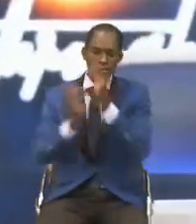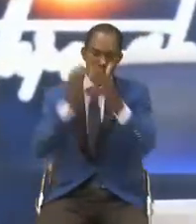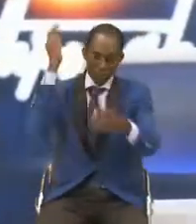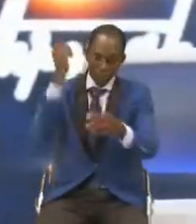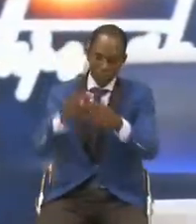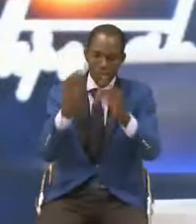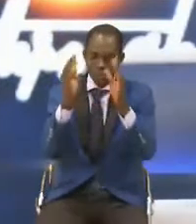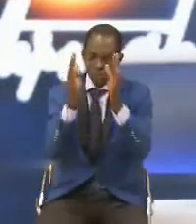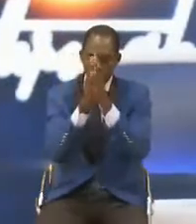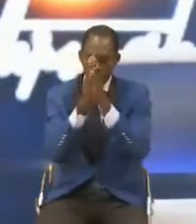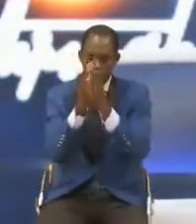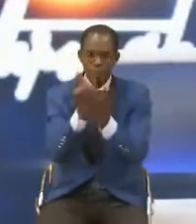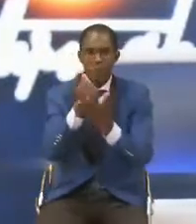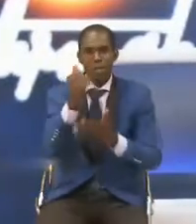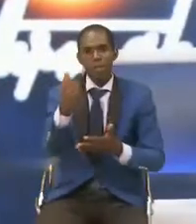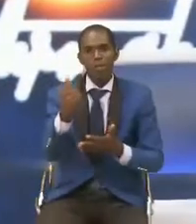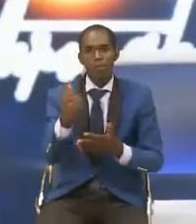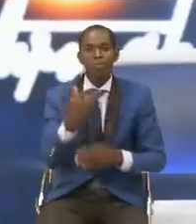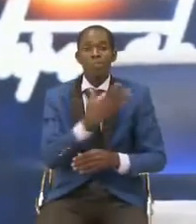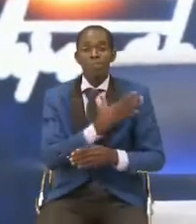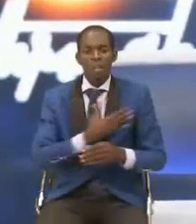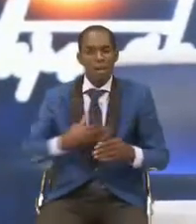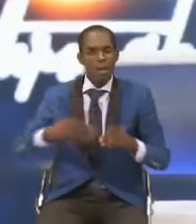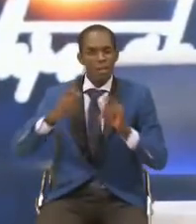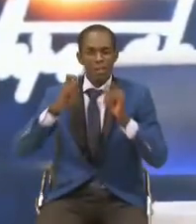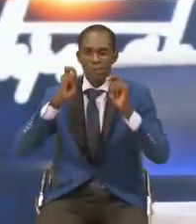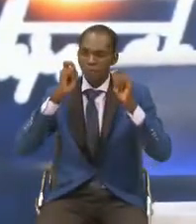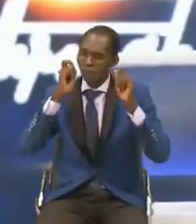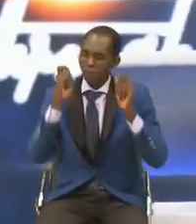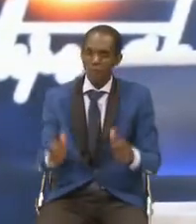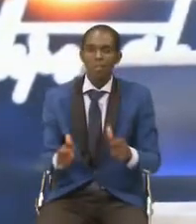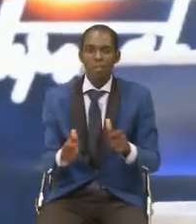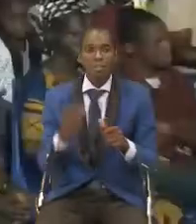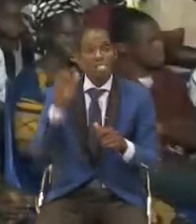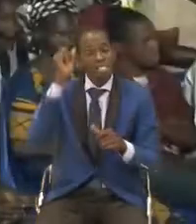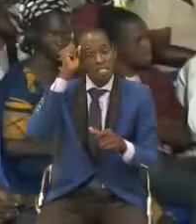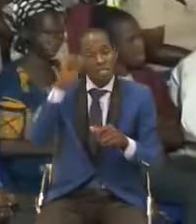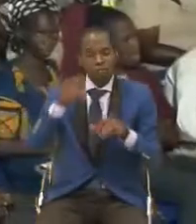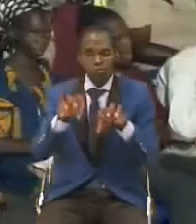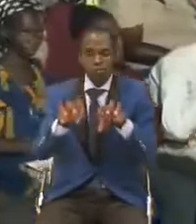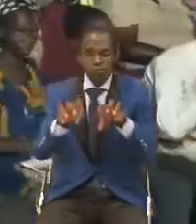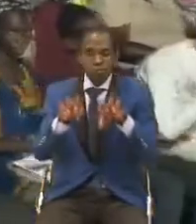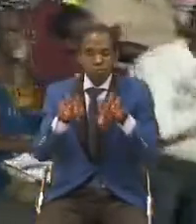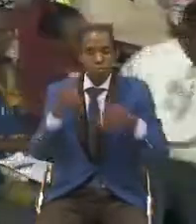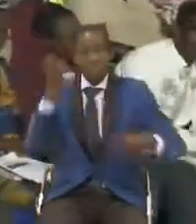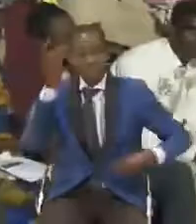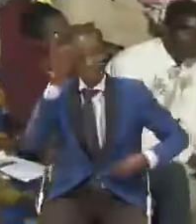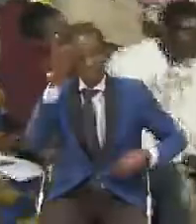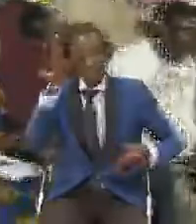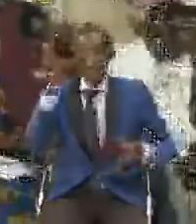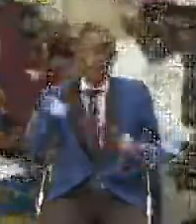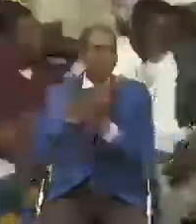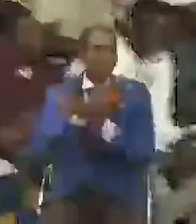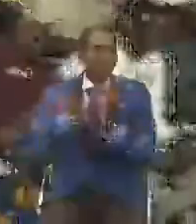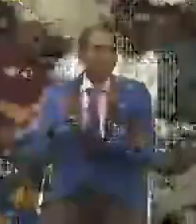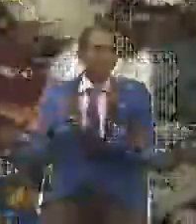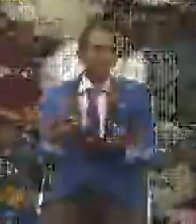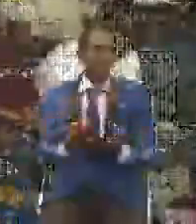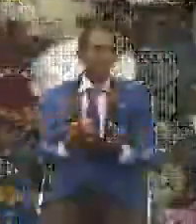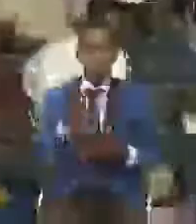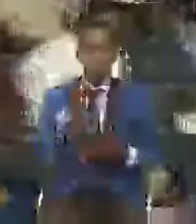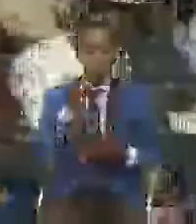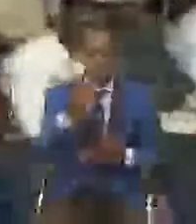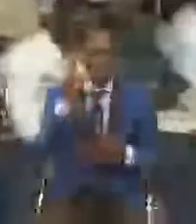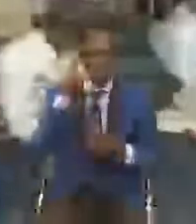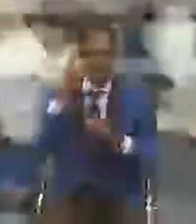miracle and wonders in your life in Jesus' name. And immediately his